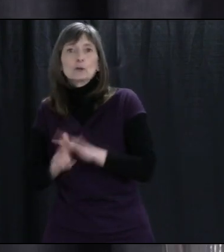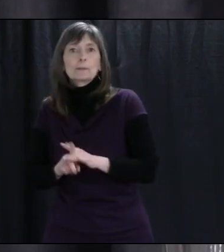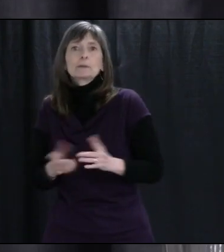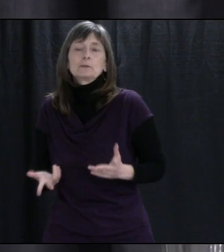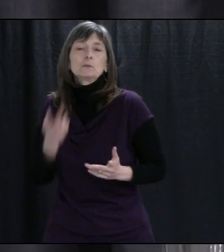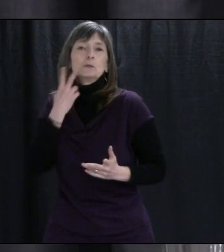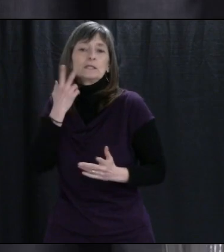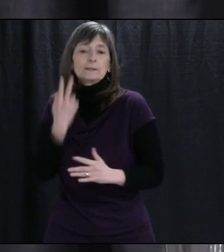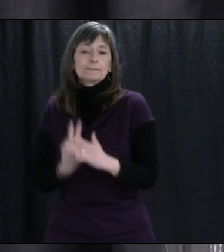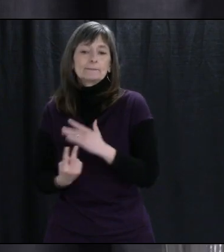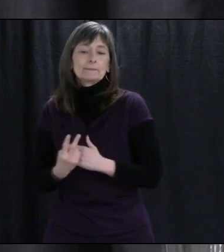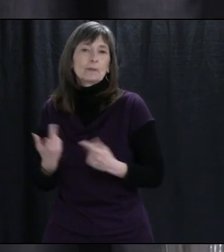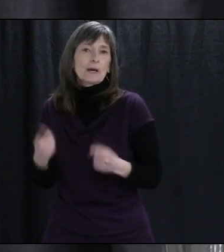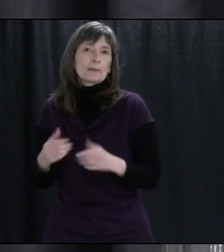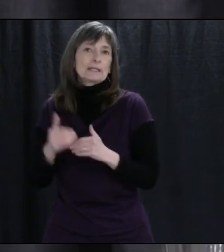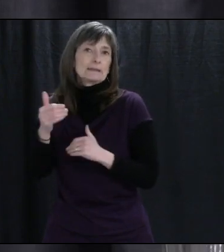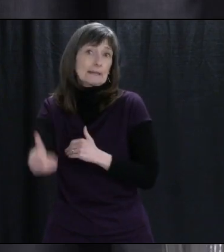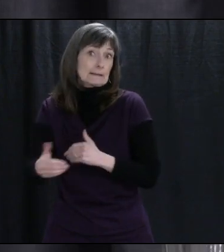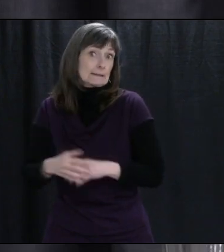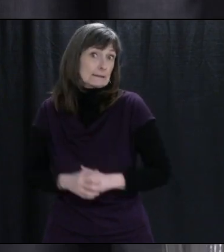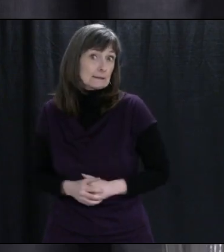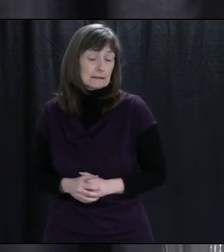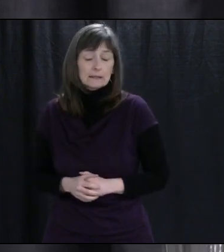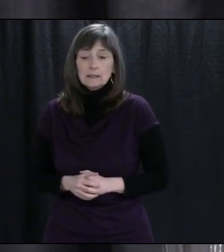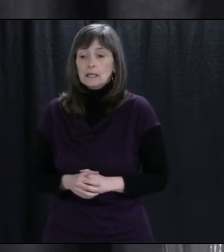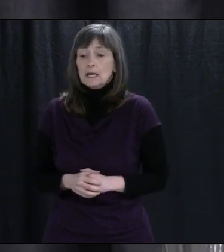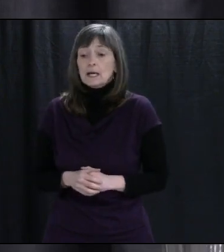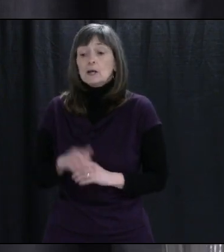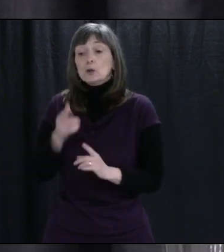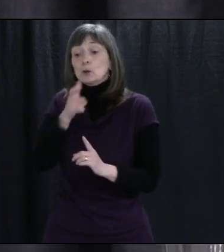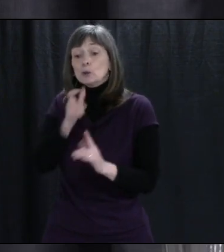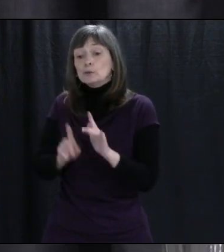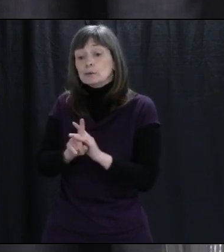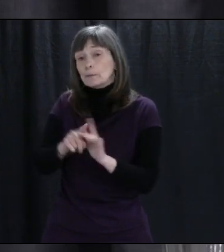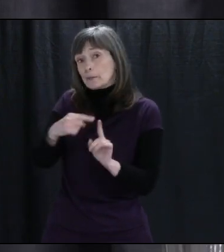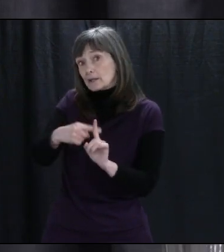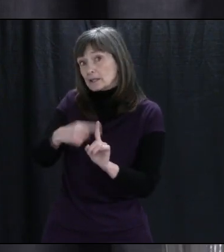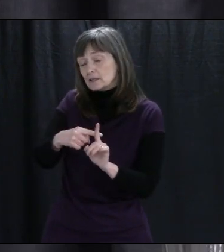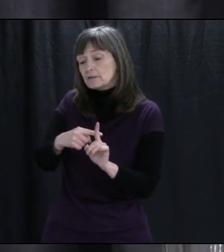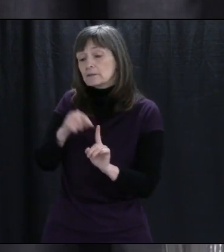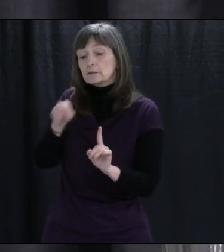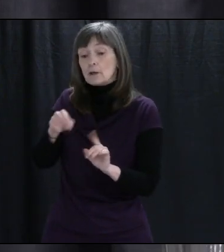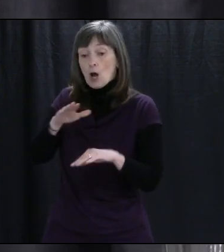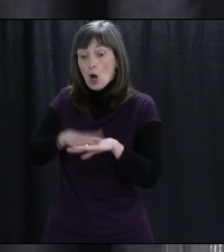the advice from any other cases that may appear within the unit.